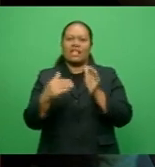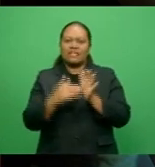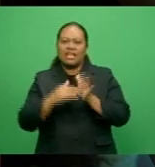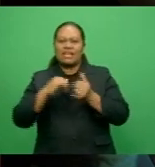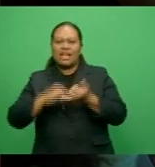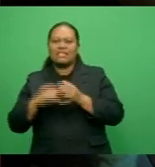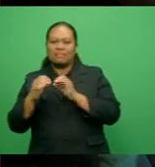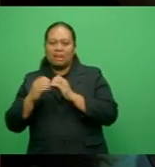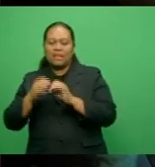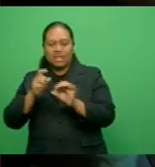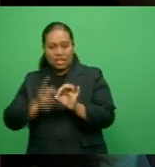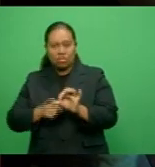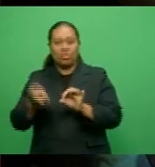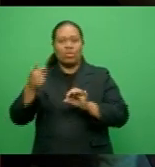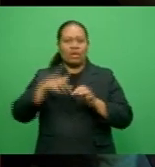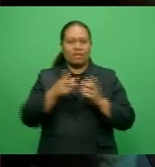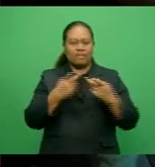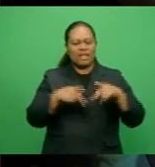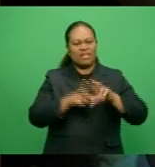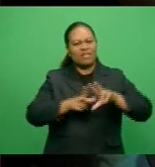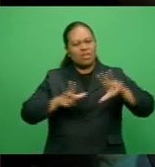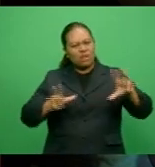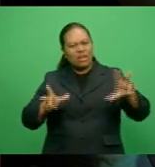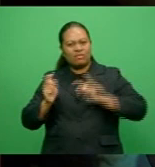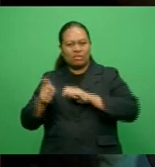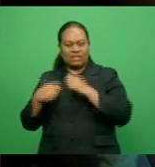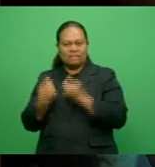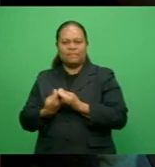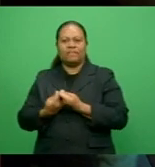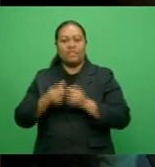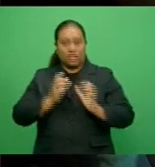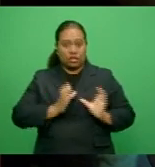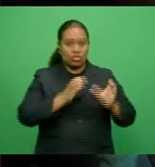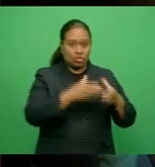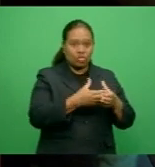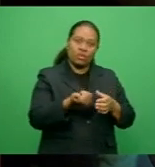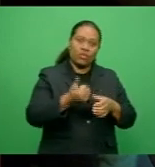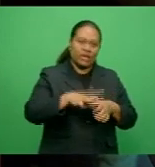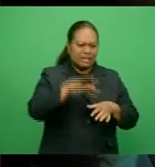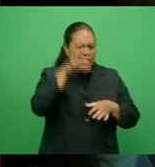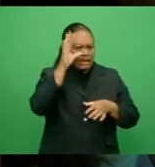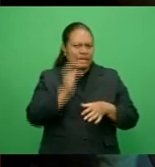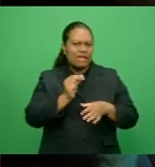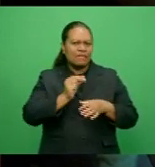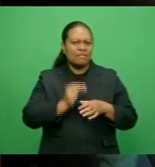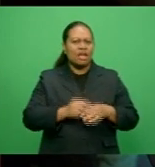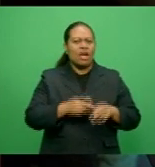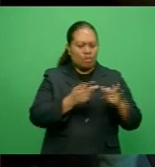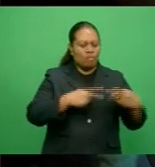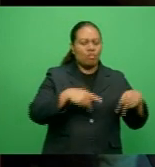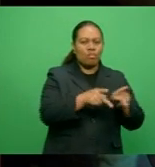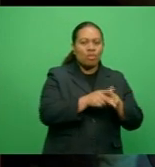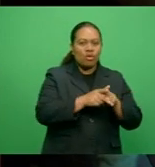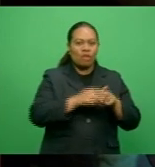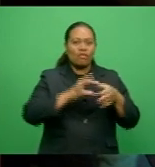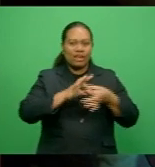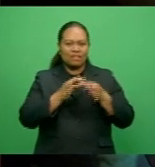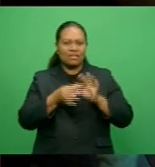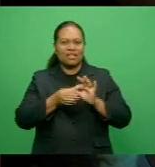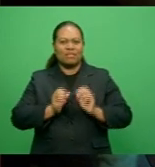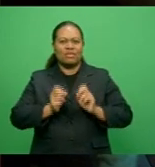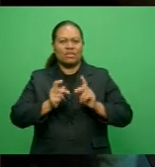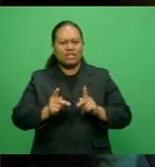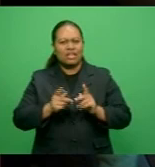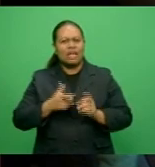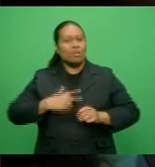and Vanua level-based club Naviavia Gladiators. The group has already been nicknamed the Pool of Olympic Opportunity, where the best